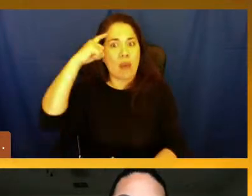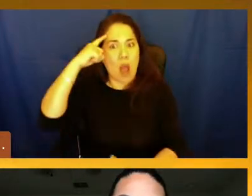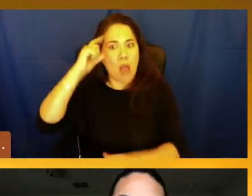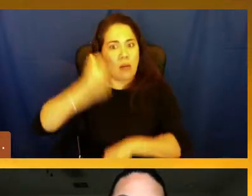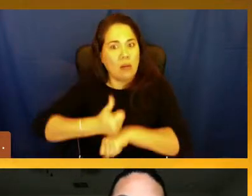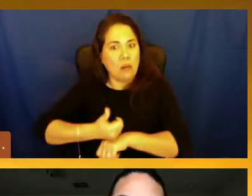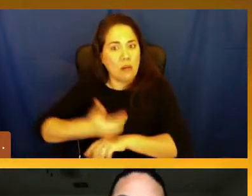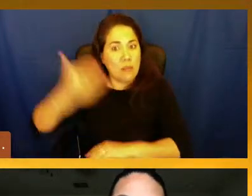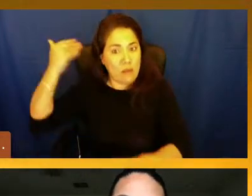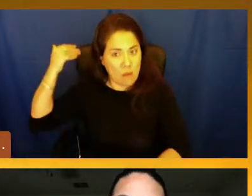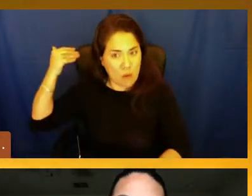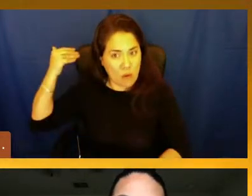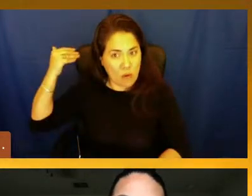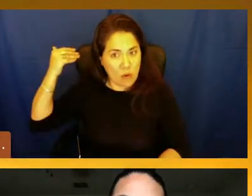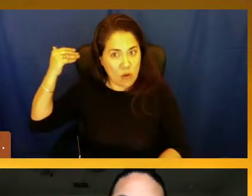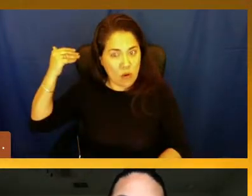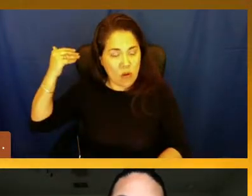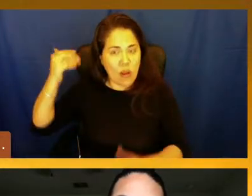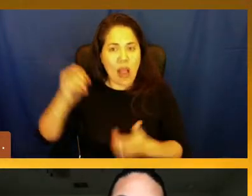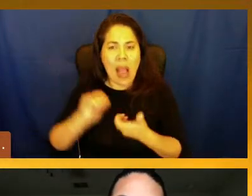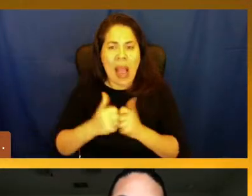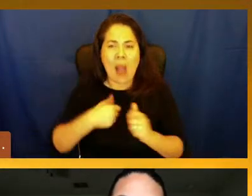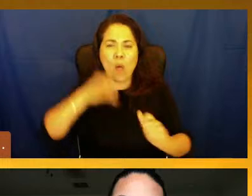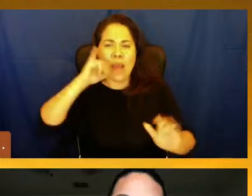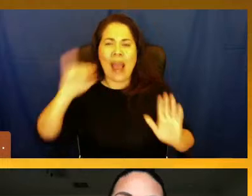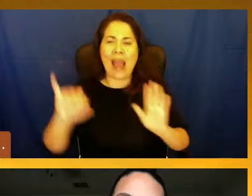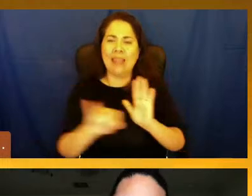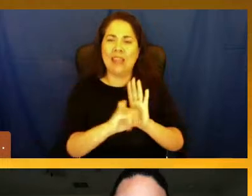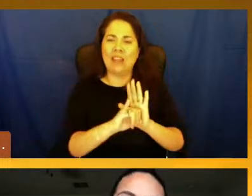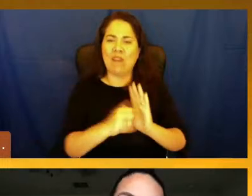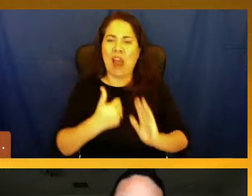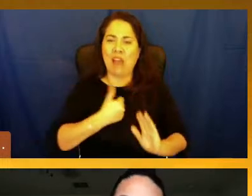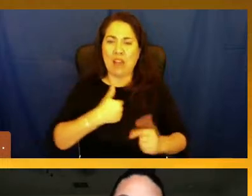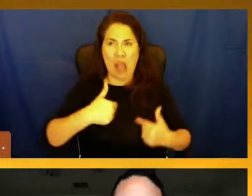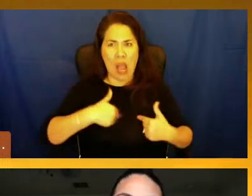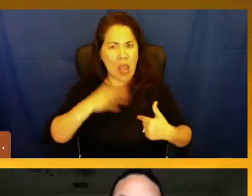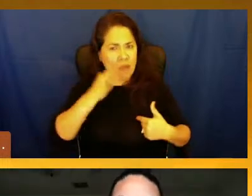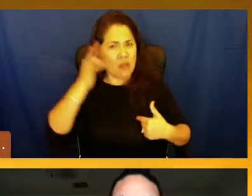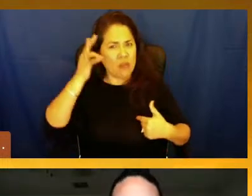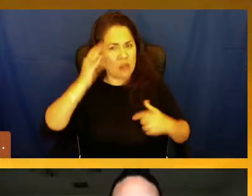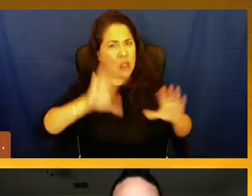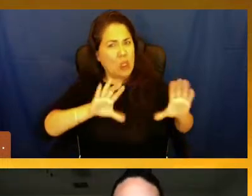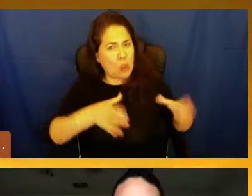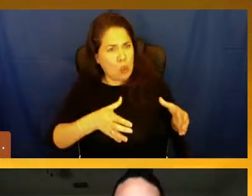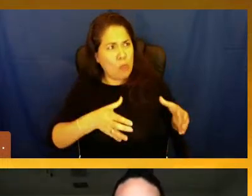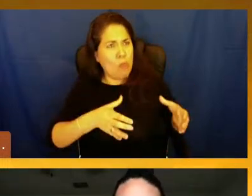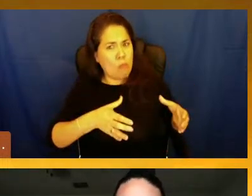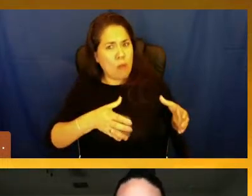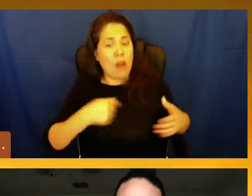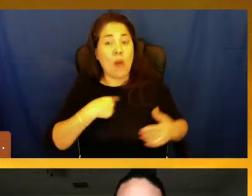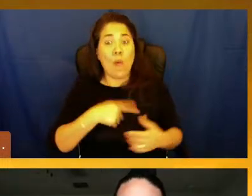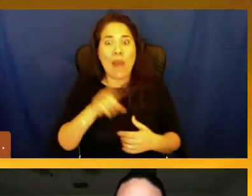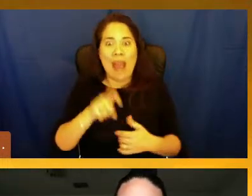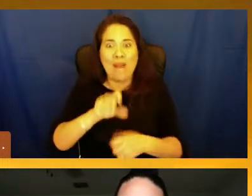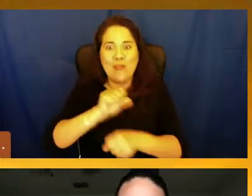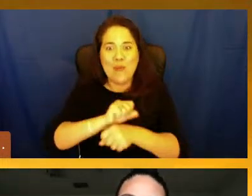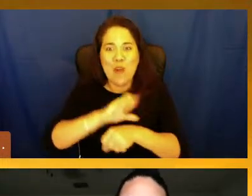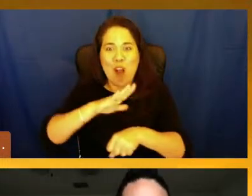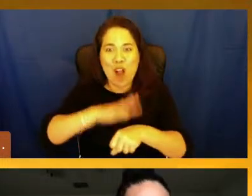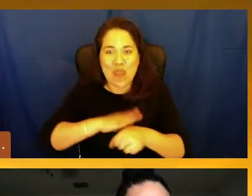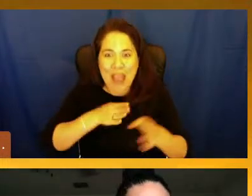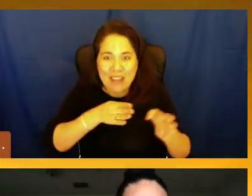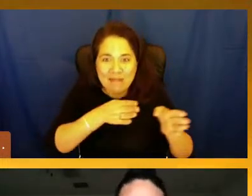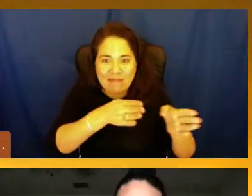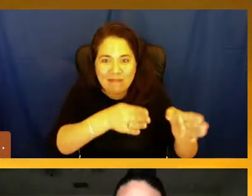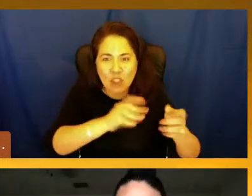to identify themselves as an indigenous group. So we will have to work on that and change